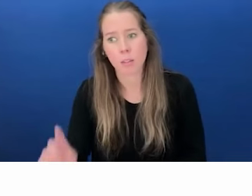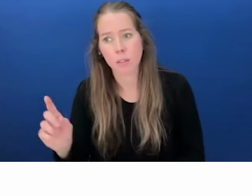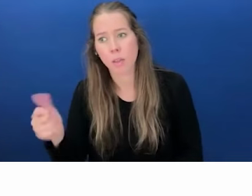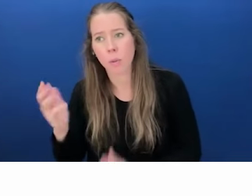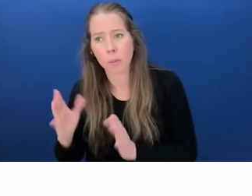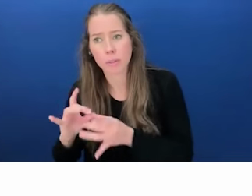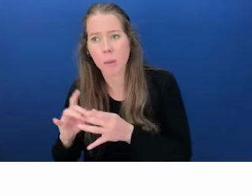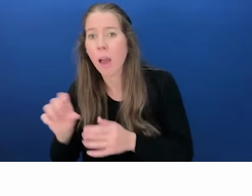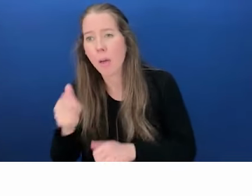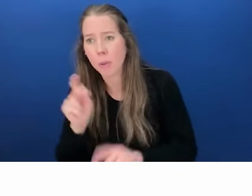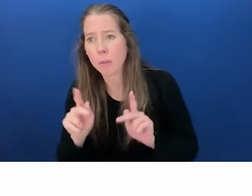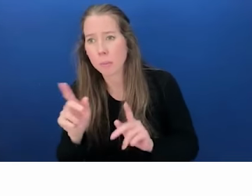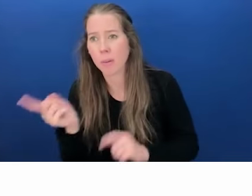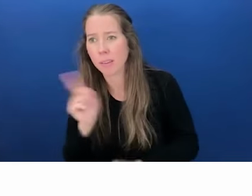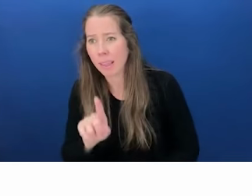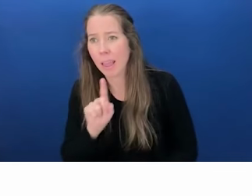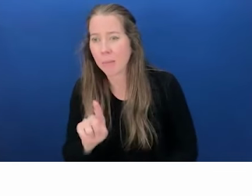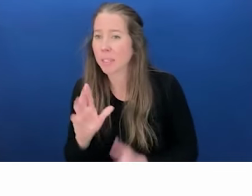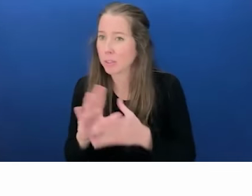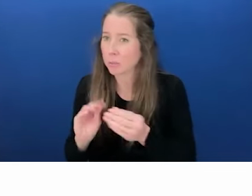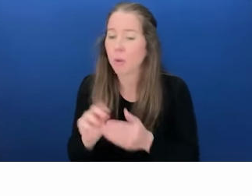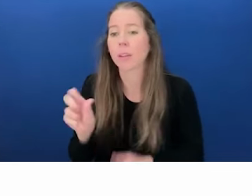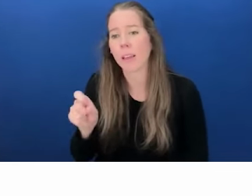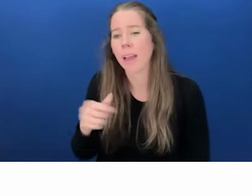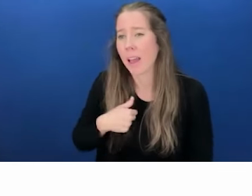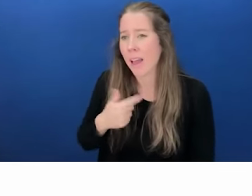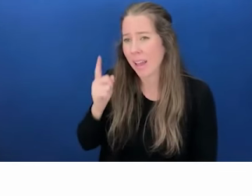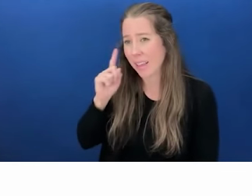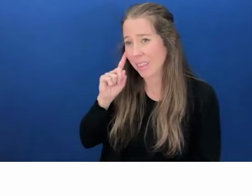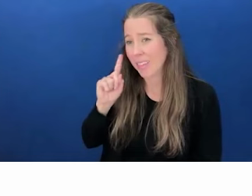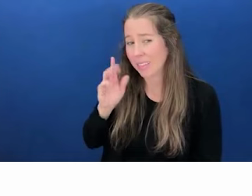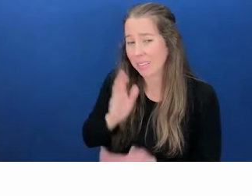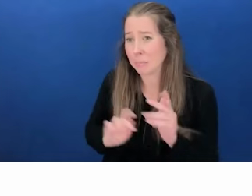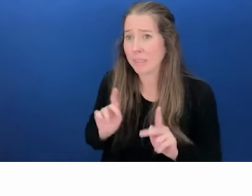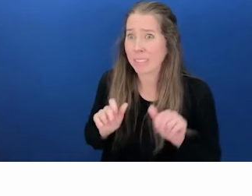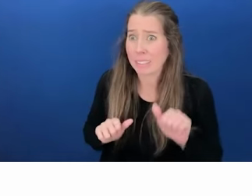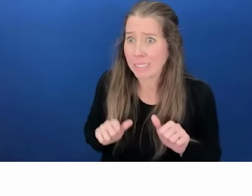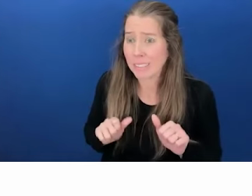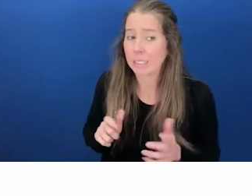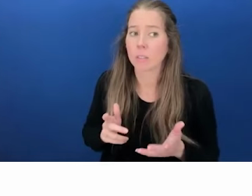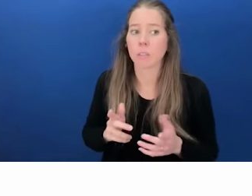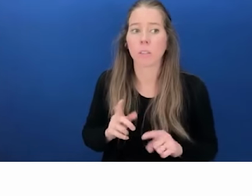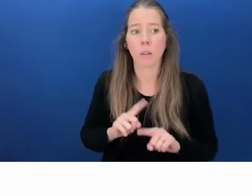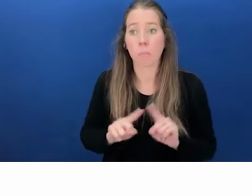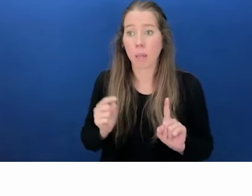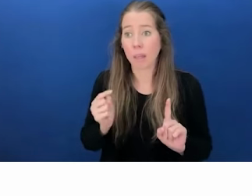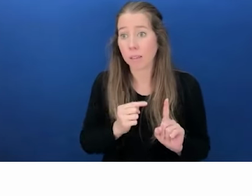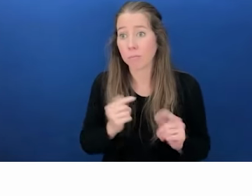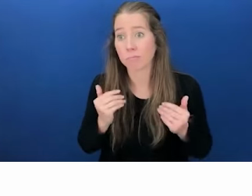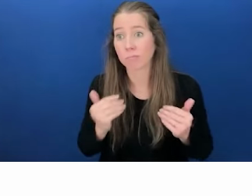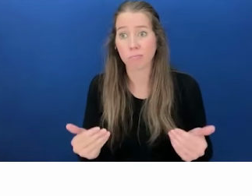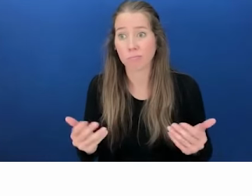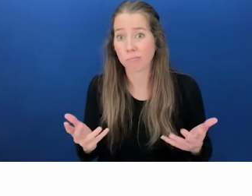just. yeah, yeah. There was some hesitancy, I do believe, when he was going forward, but he did end up going